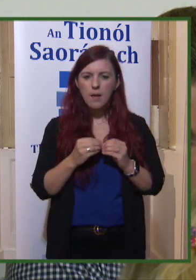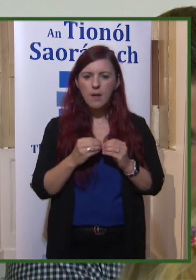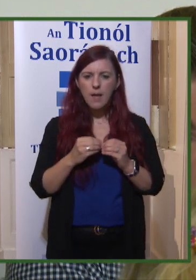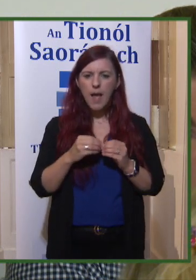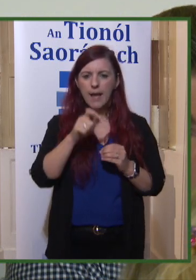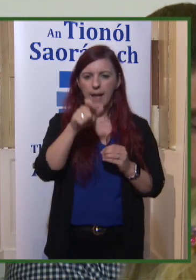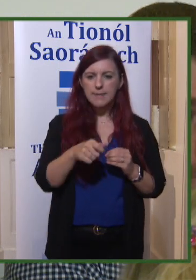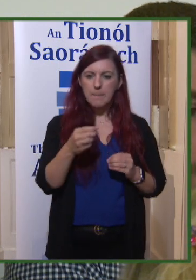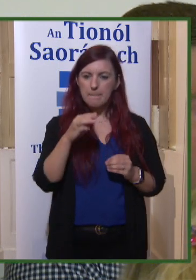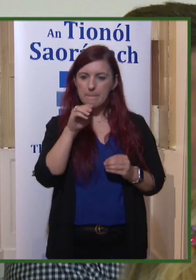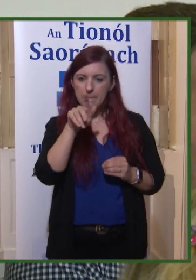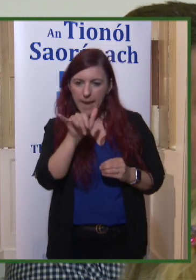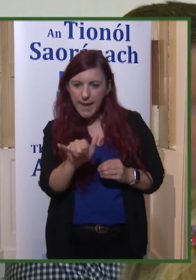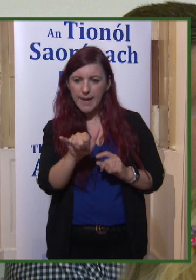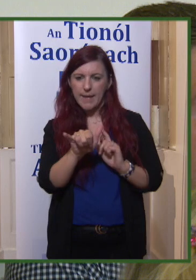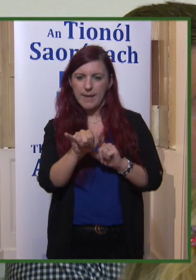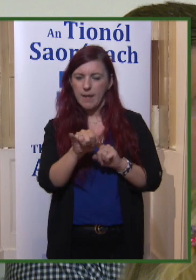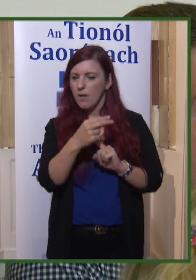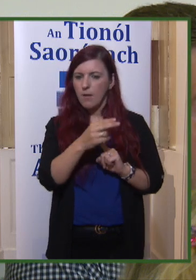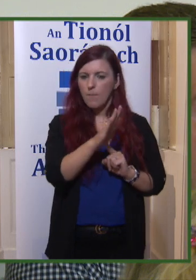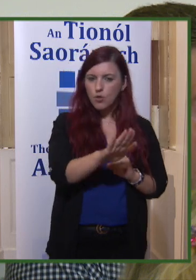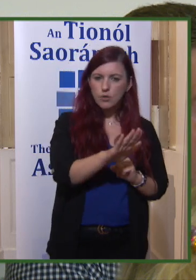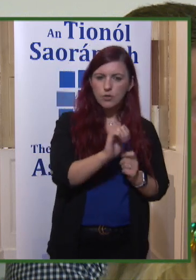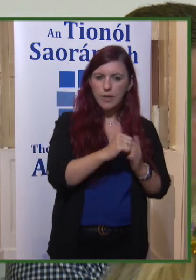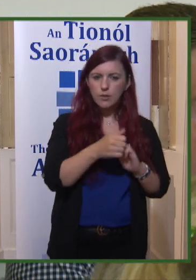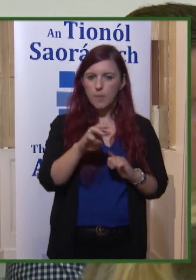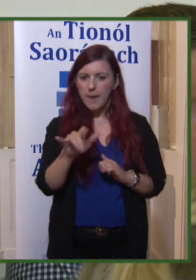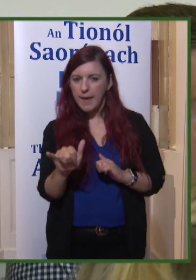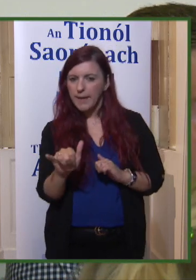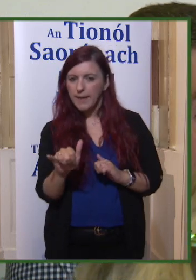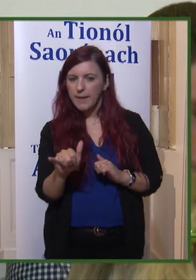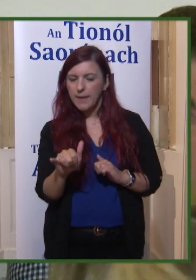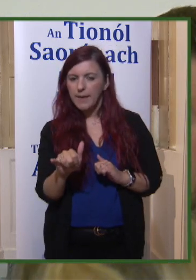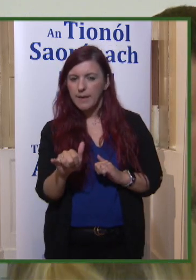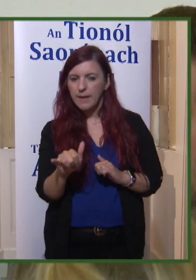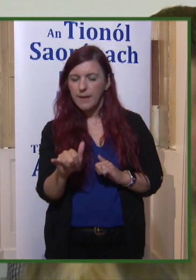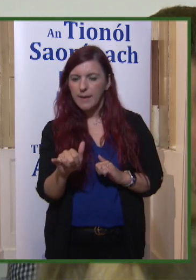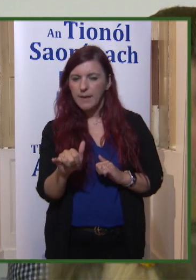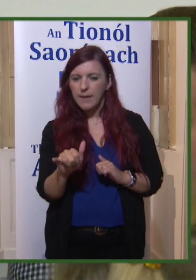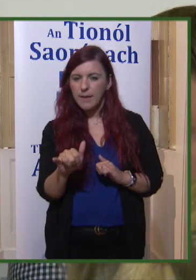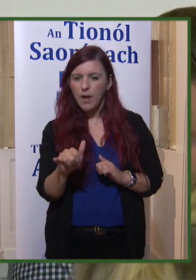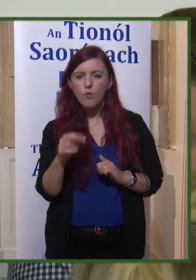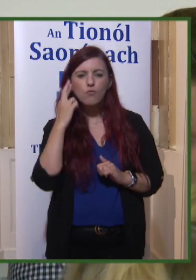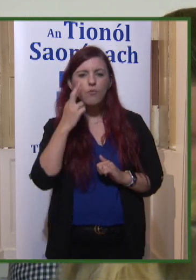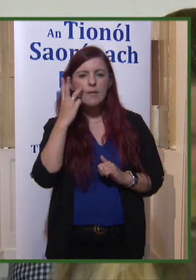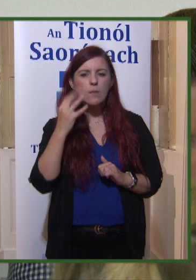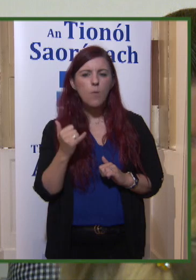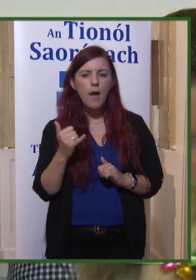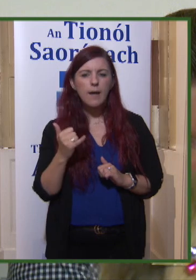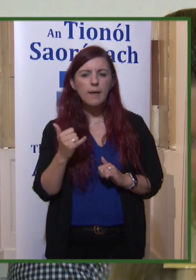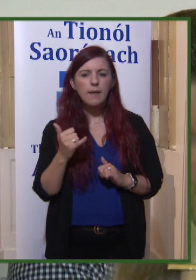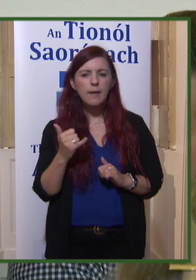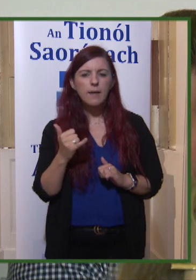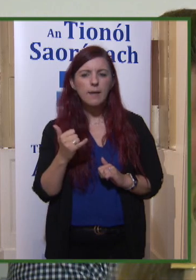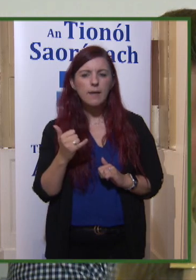may, not must, may. Is that correct? Yeah, the thinking on that was just so